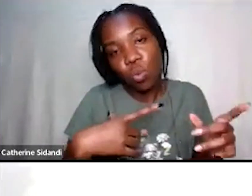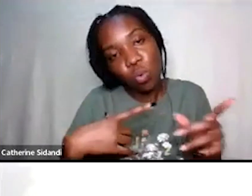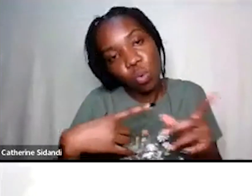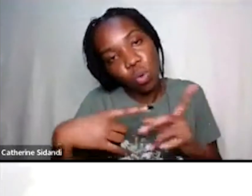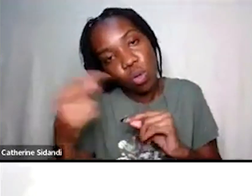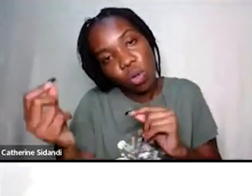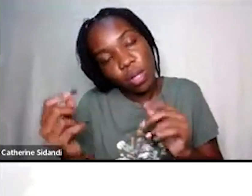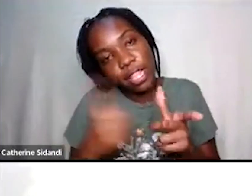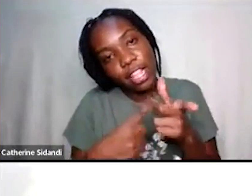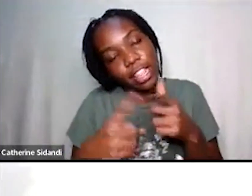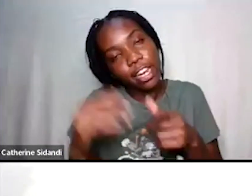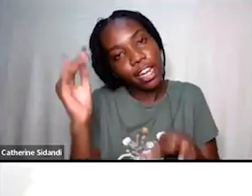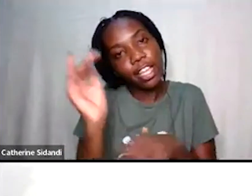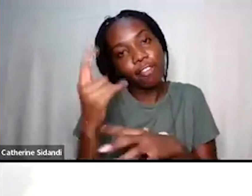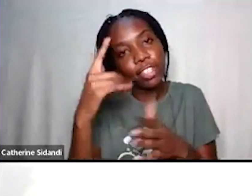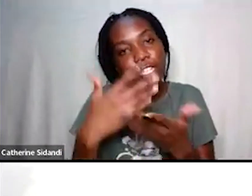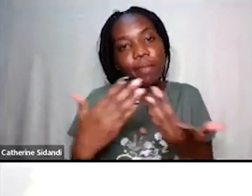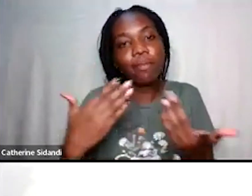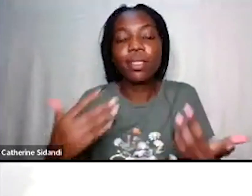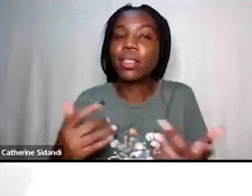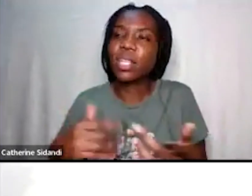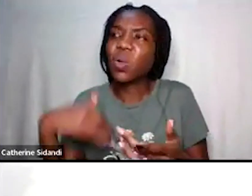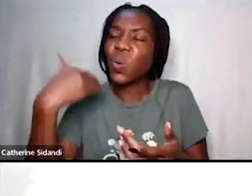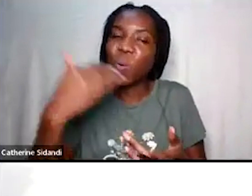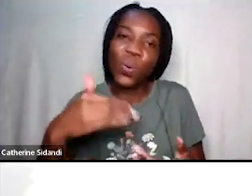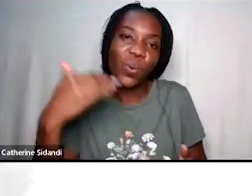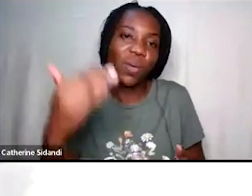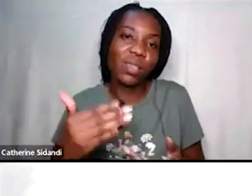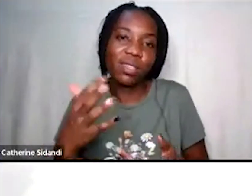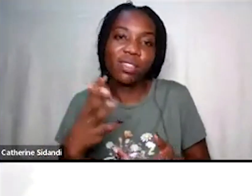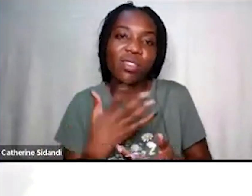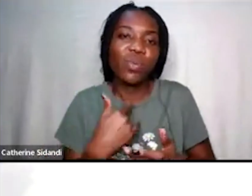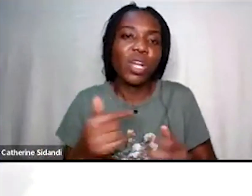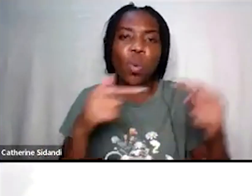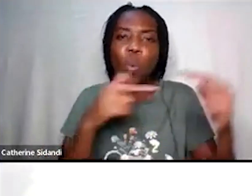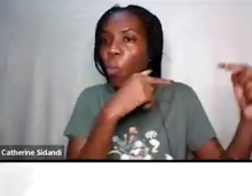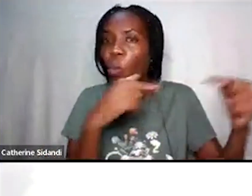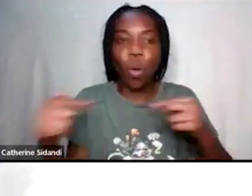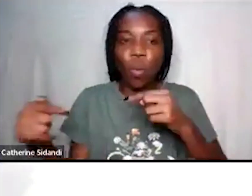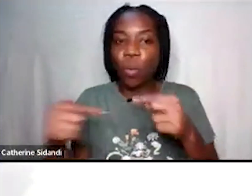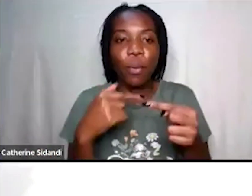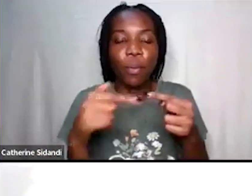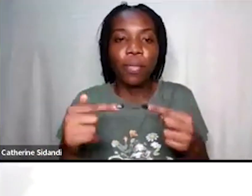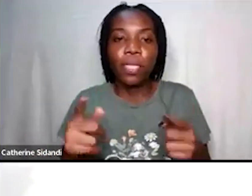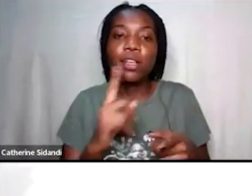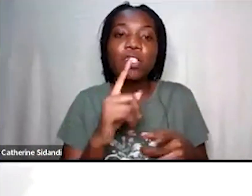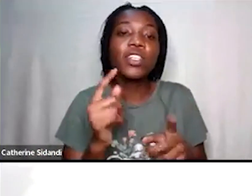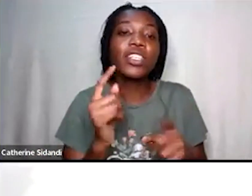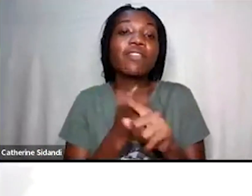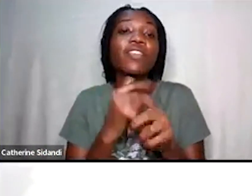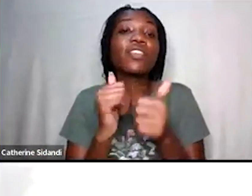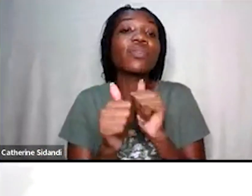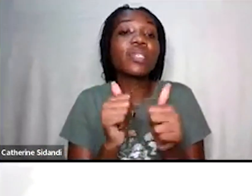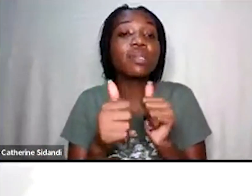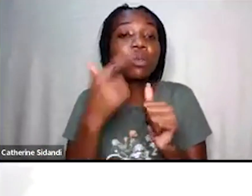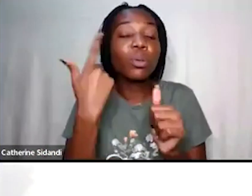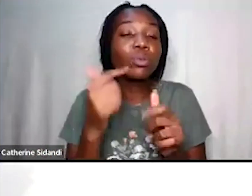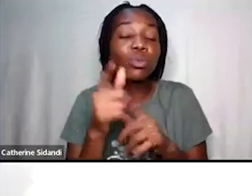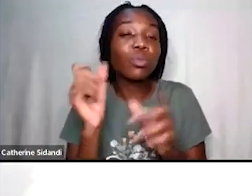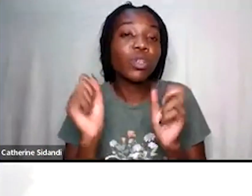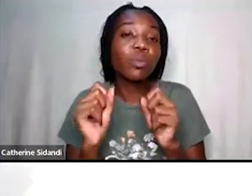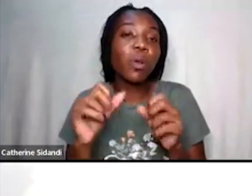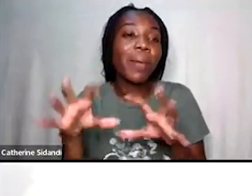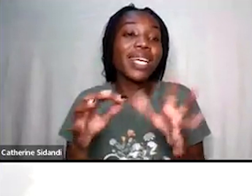something, they normally tend to have a wall. So what is the difference, and or how can you market while you